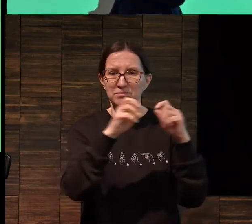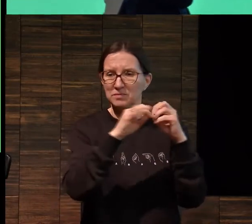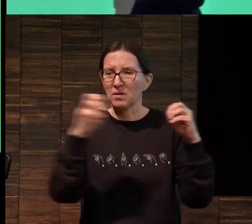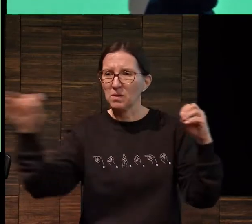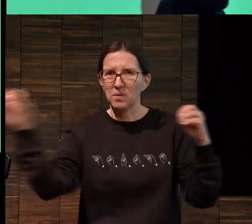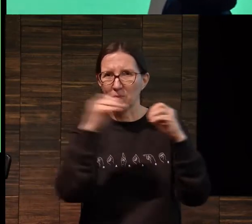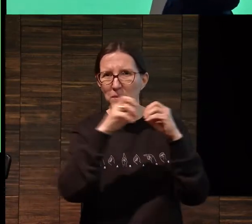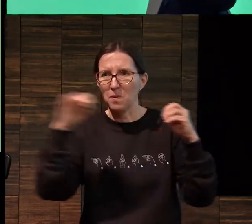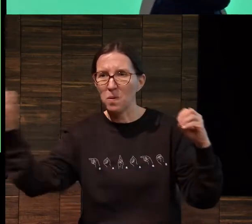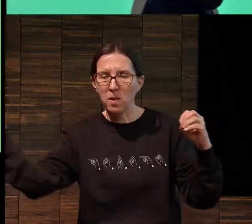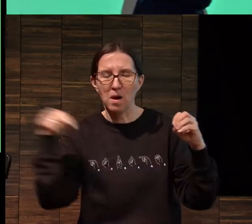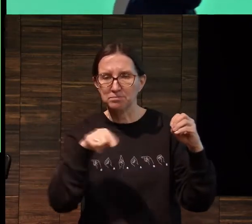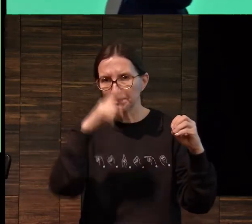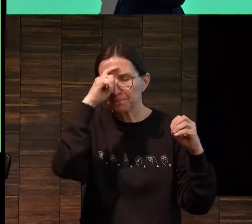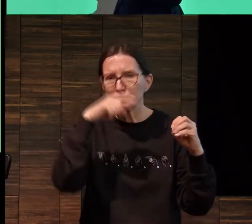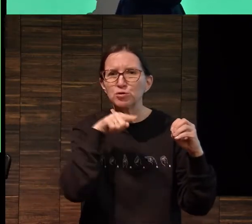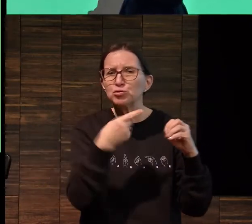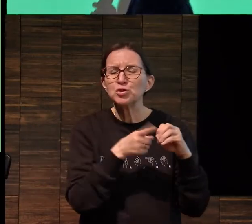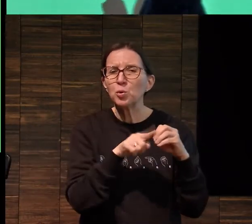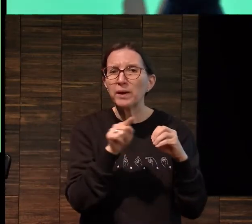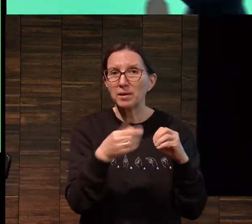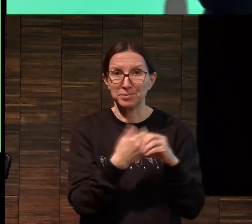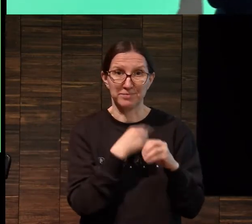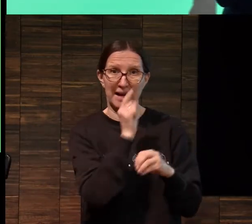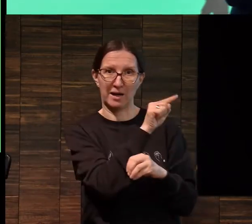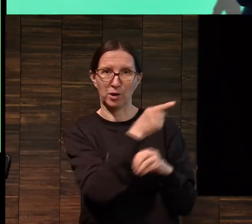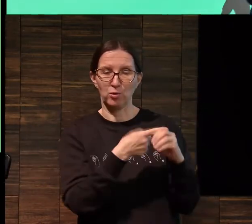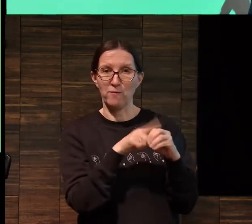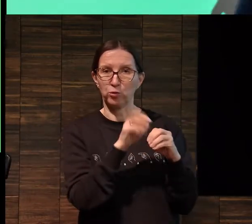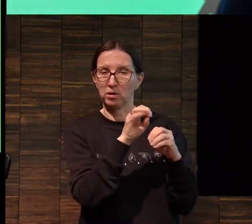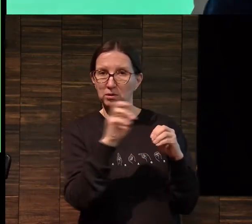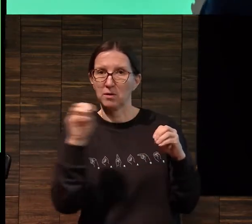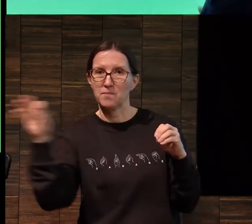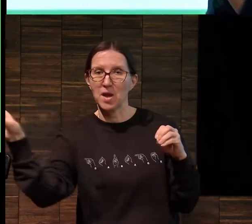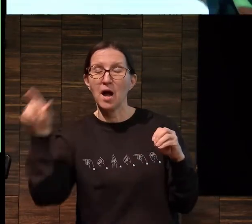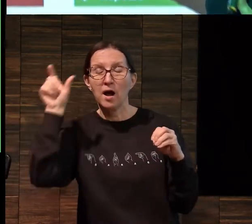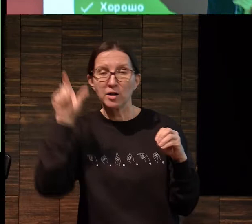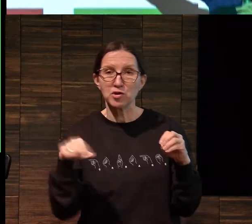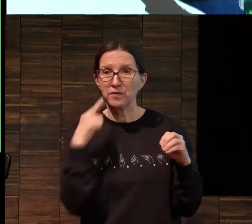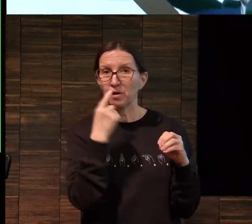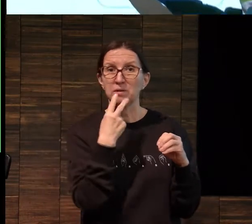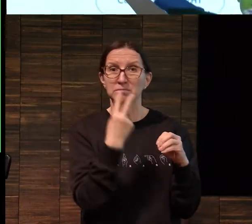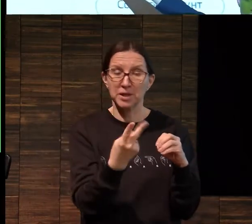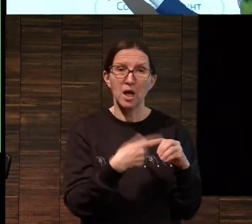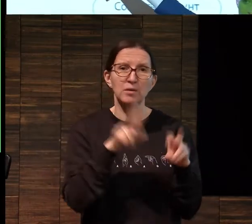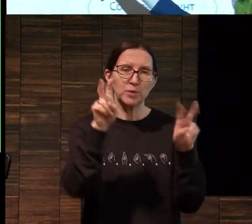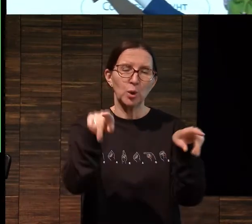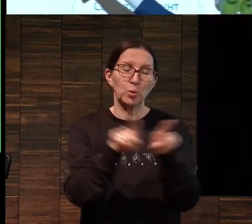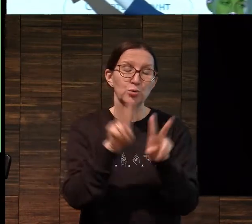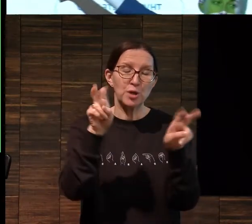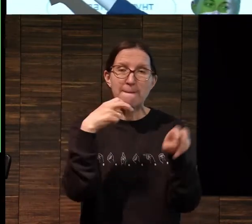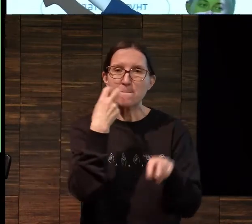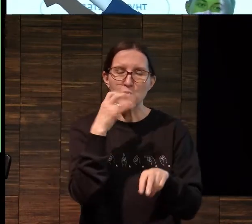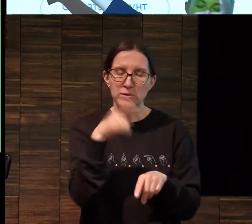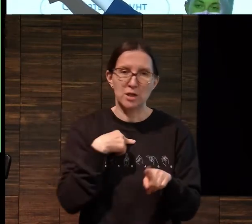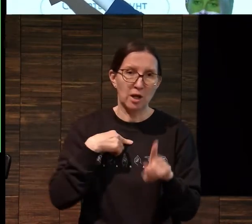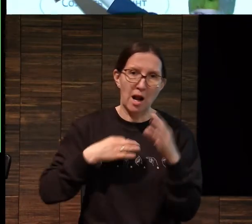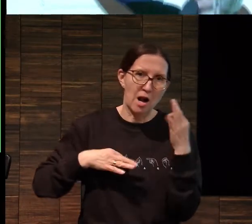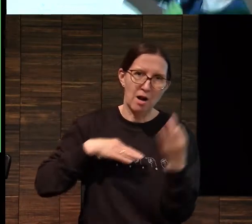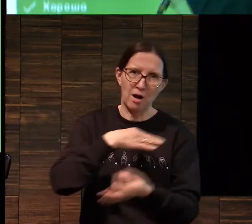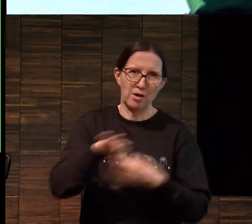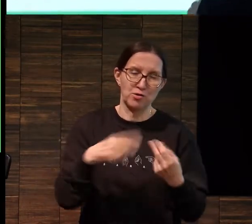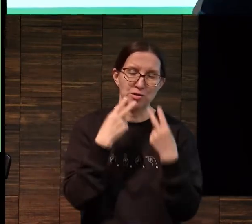TT2 point service, so some rubbish actually, right? If I click there, what's going to happen? And